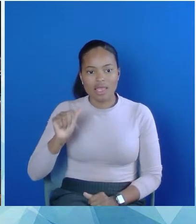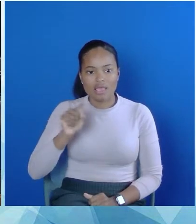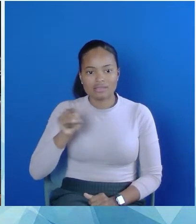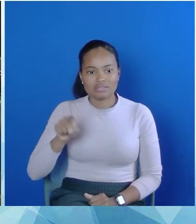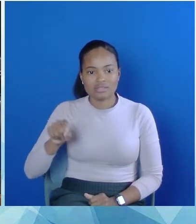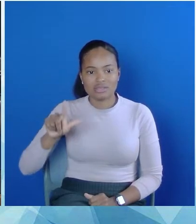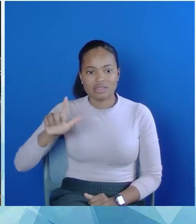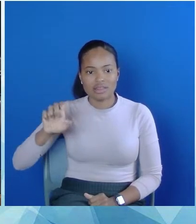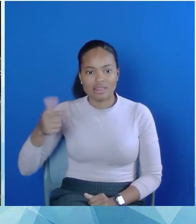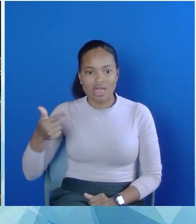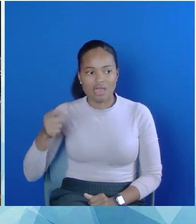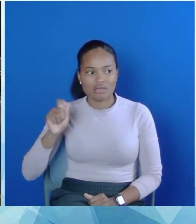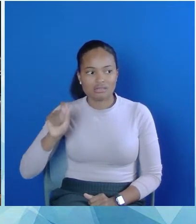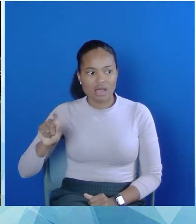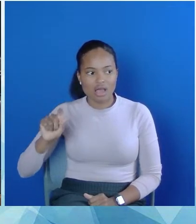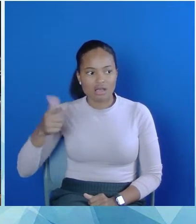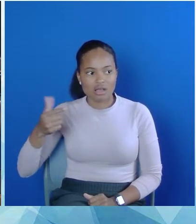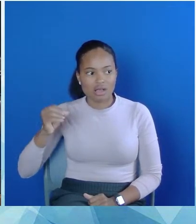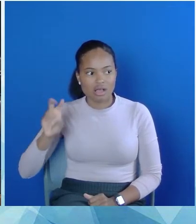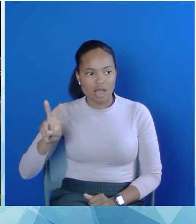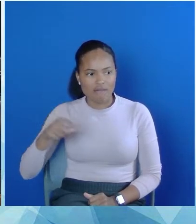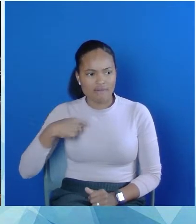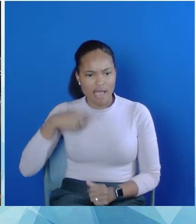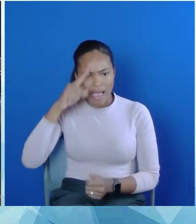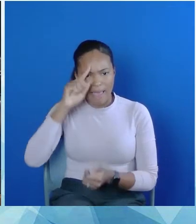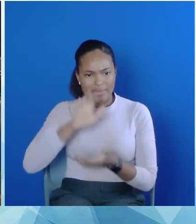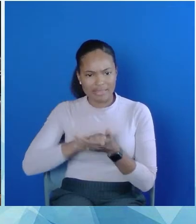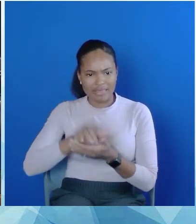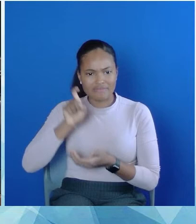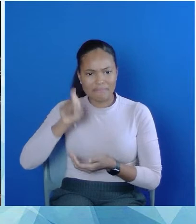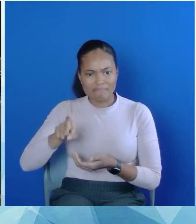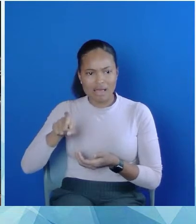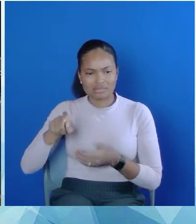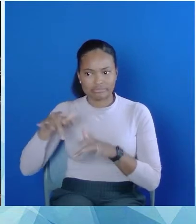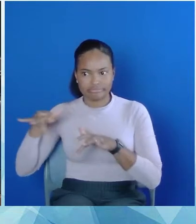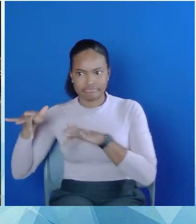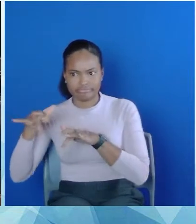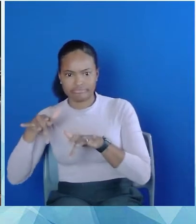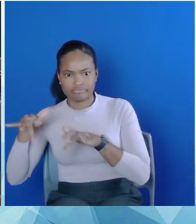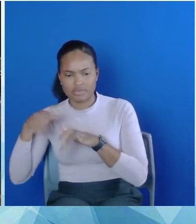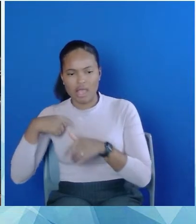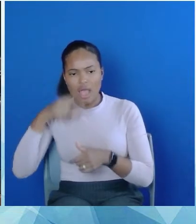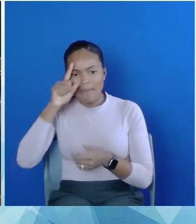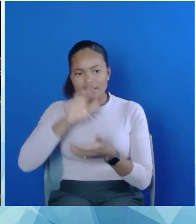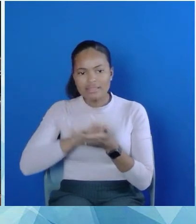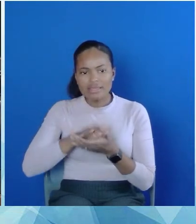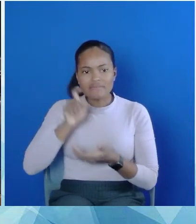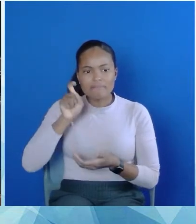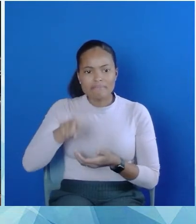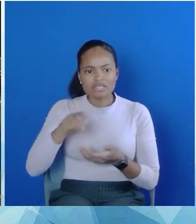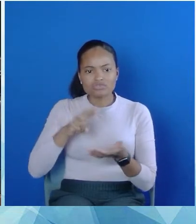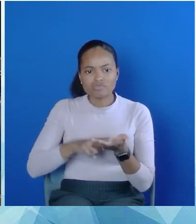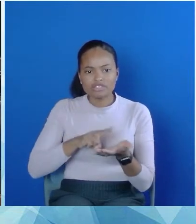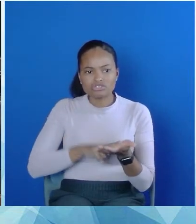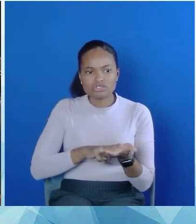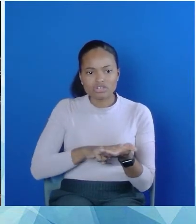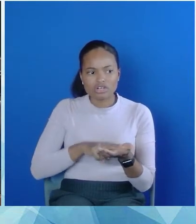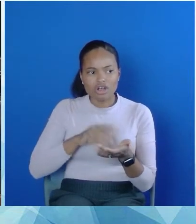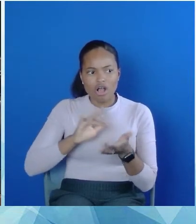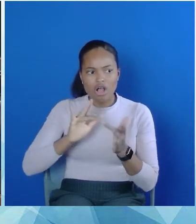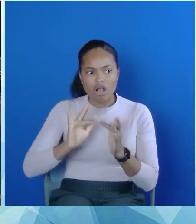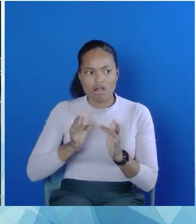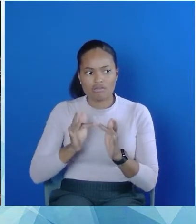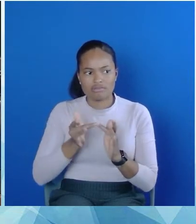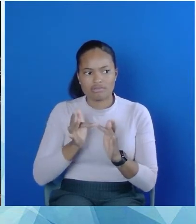I believe you have to register to comment in person Operator help at the Capitol. requested. Is that still true? Some folks